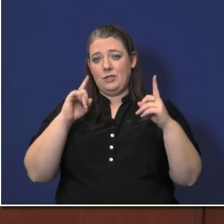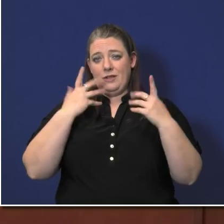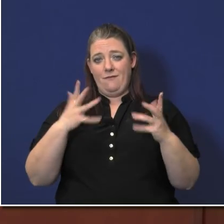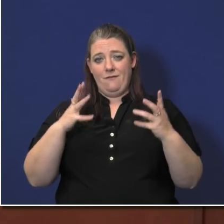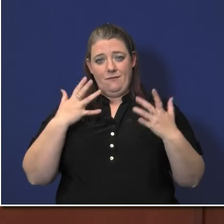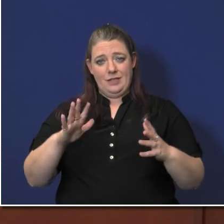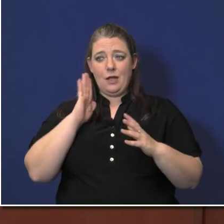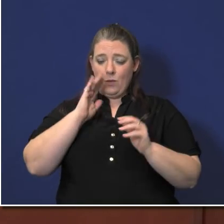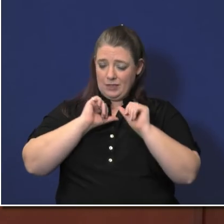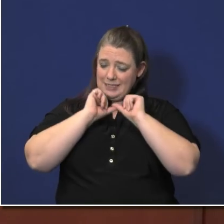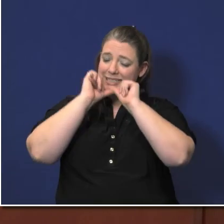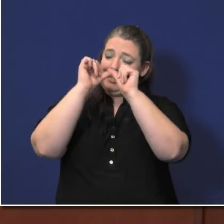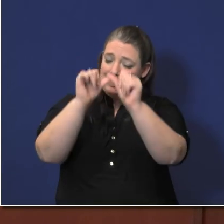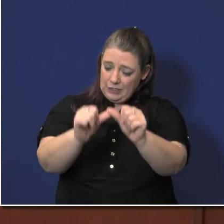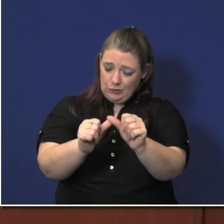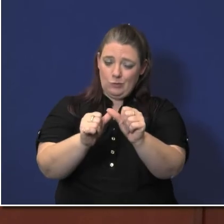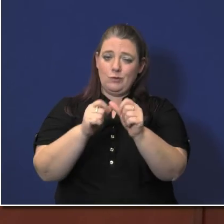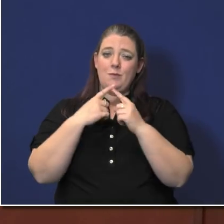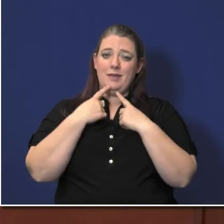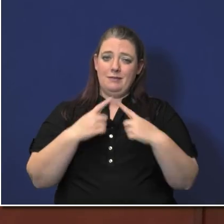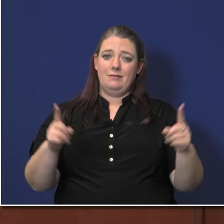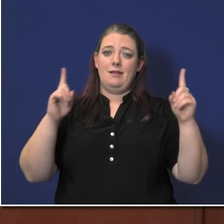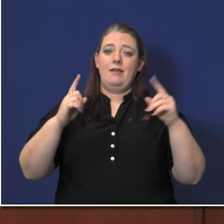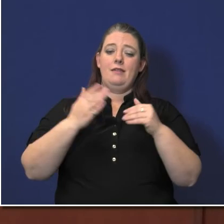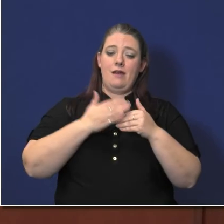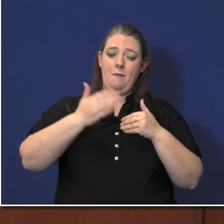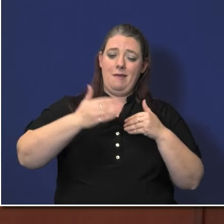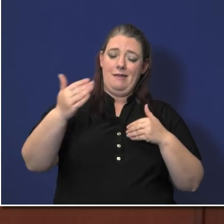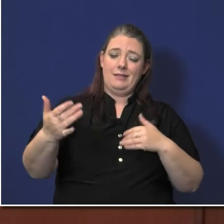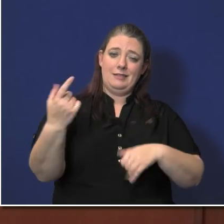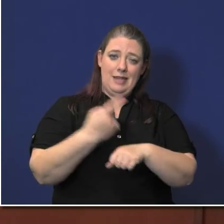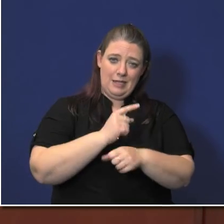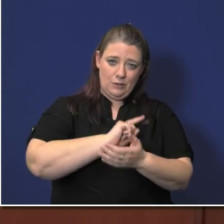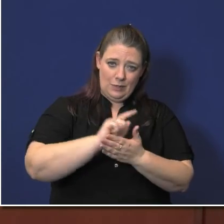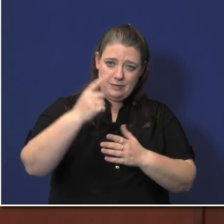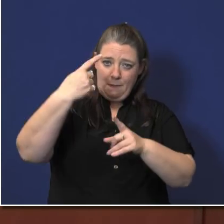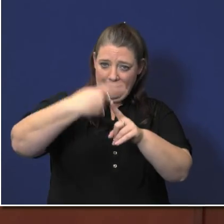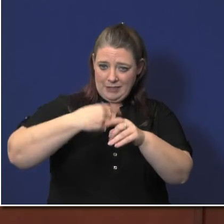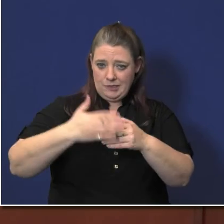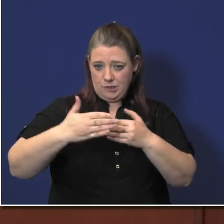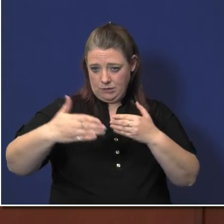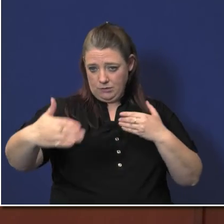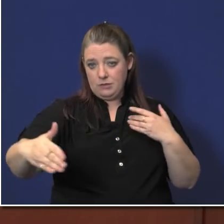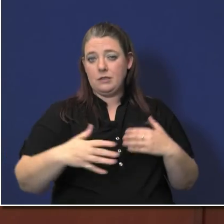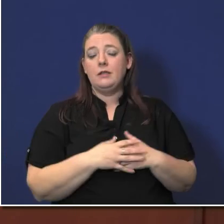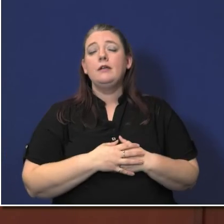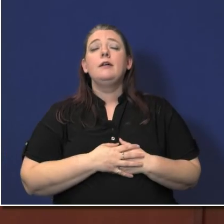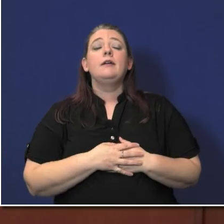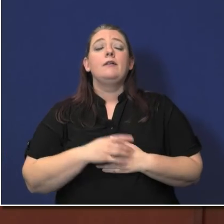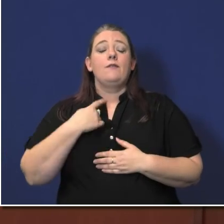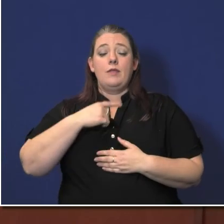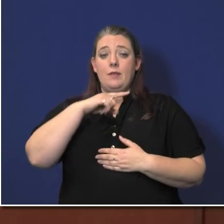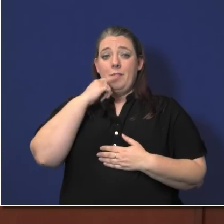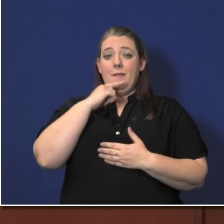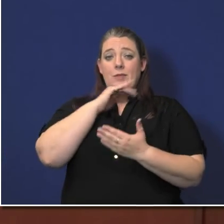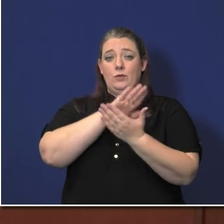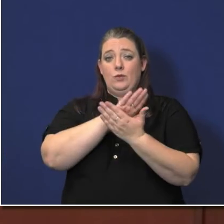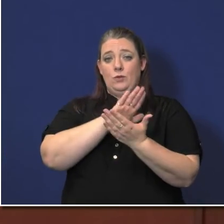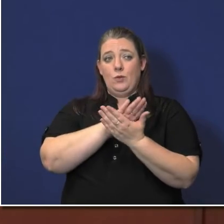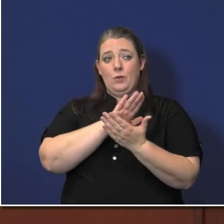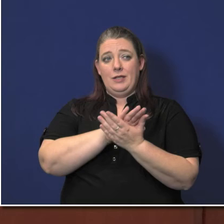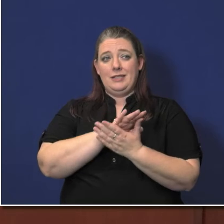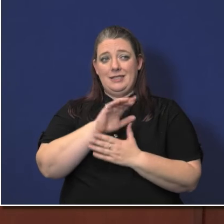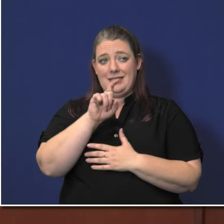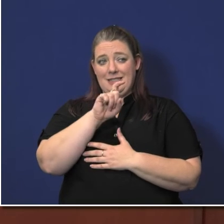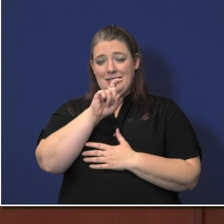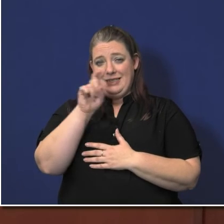will continue to be issued in the coming days, weeks, and months. Whereas the public schools of the state of Texas